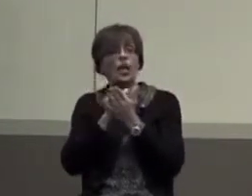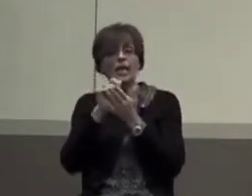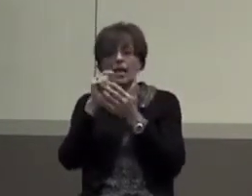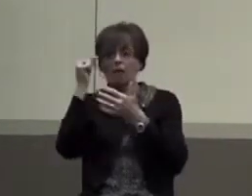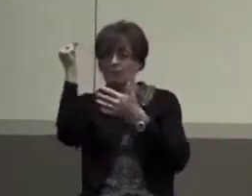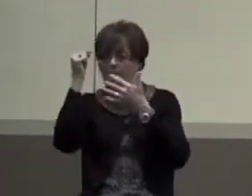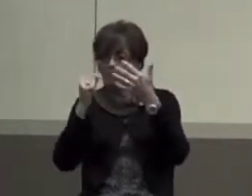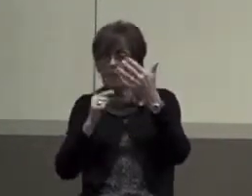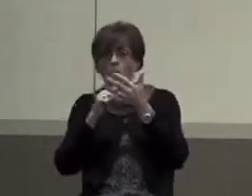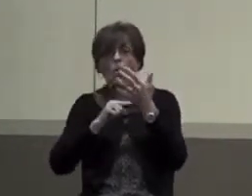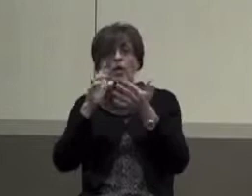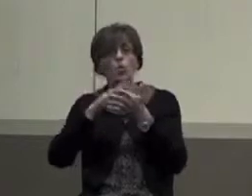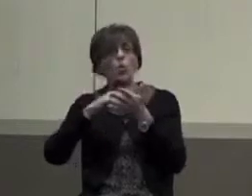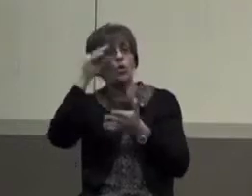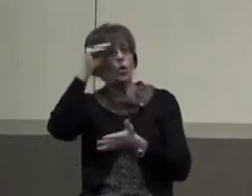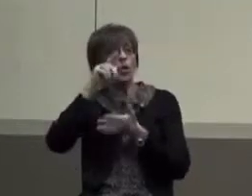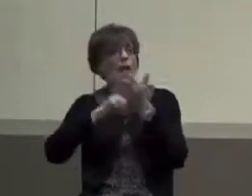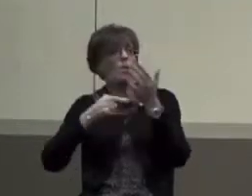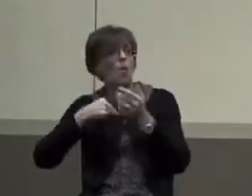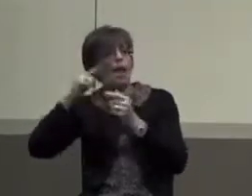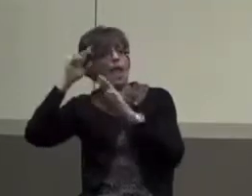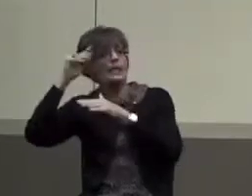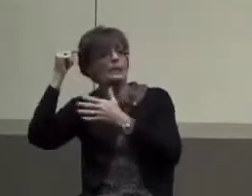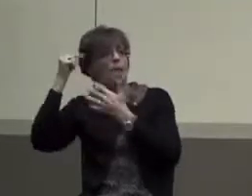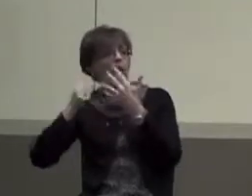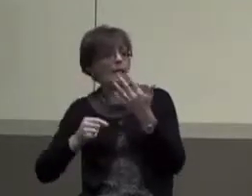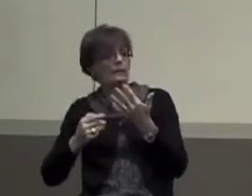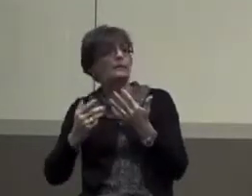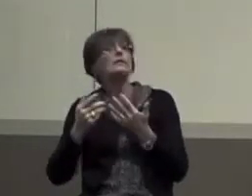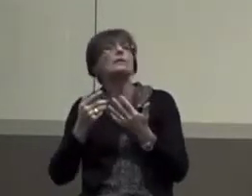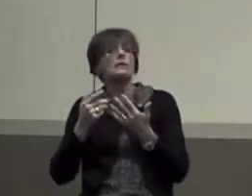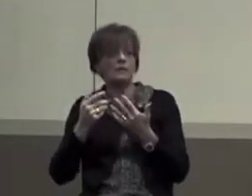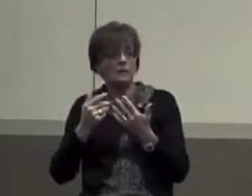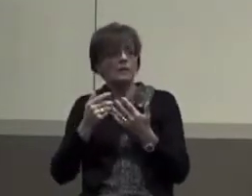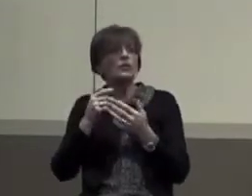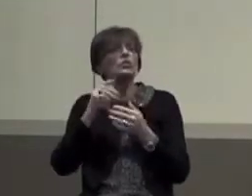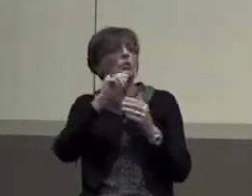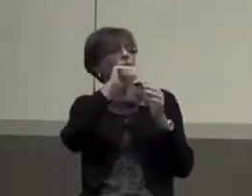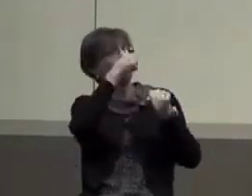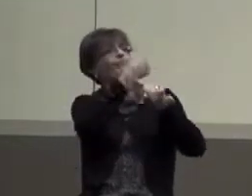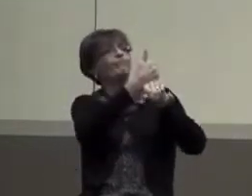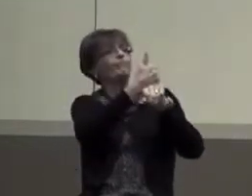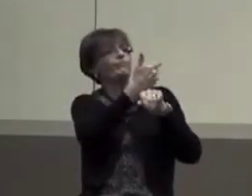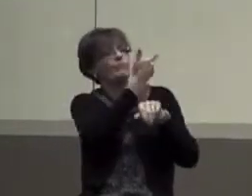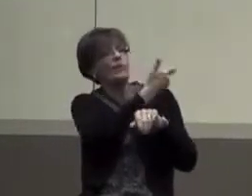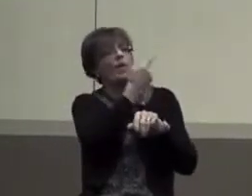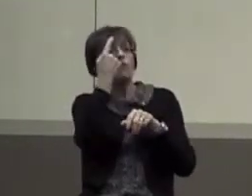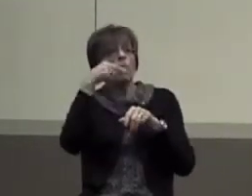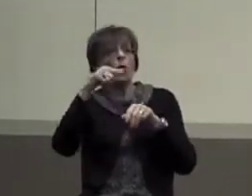you to do. And so having that in a nice visible place for students is really important.